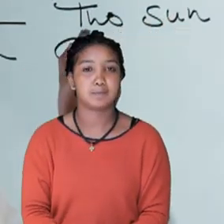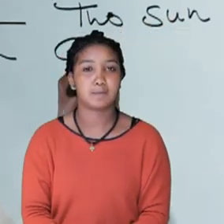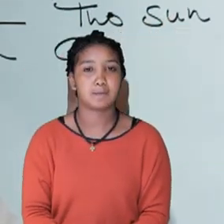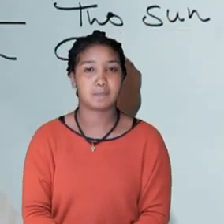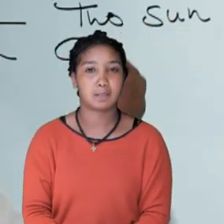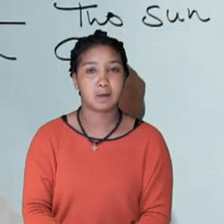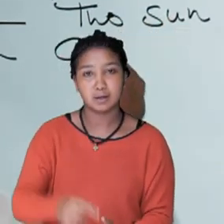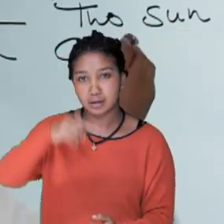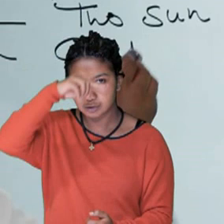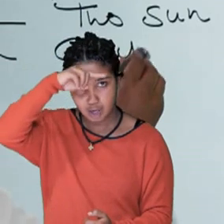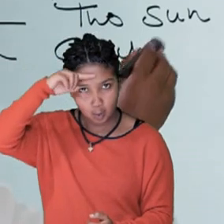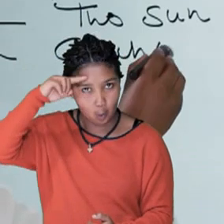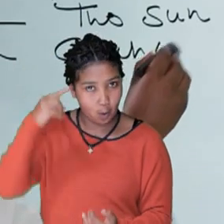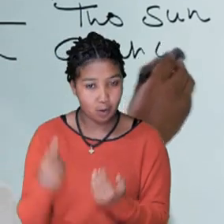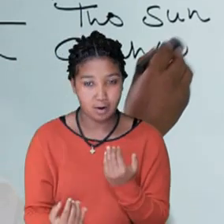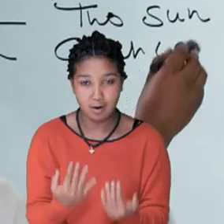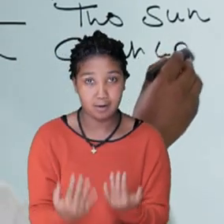charcoal,